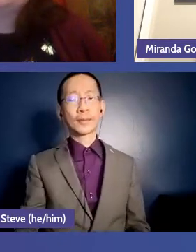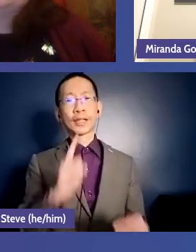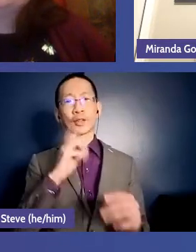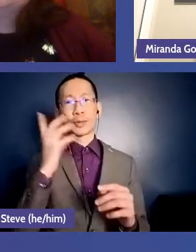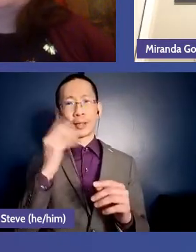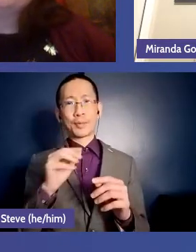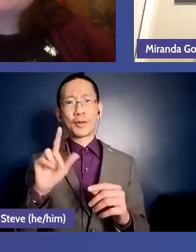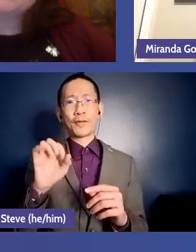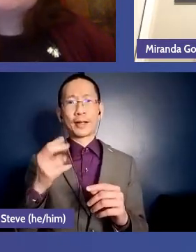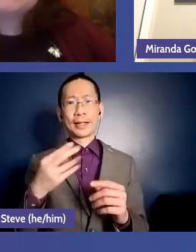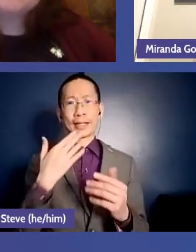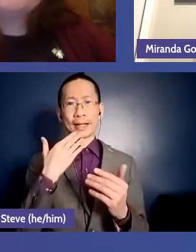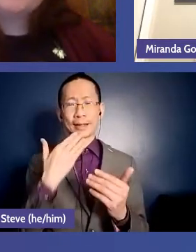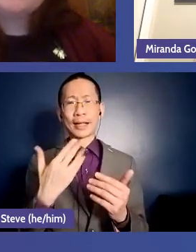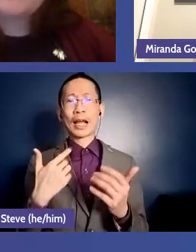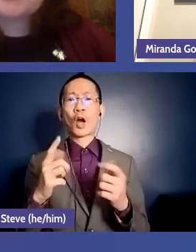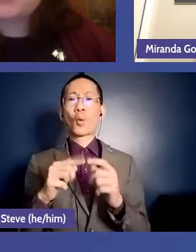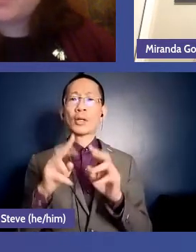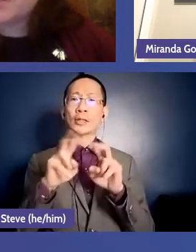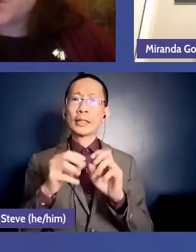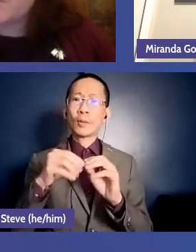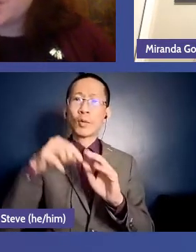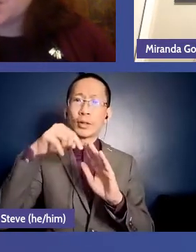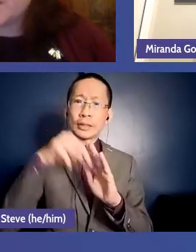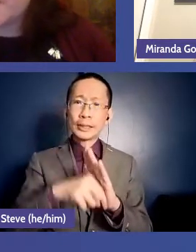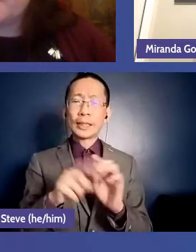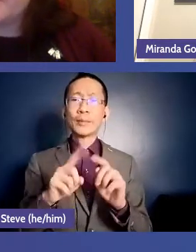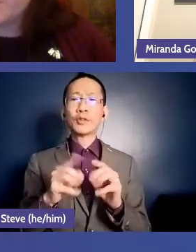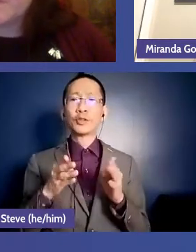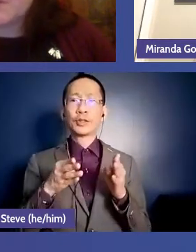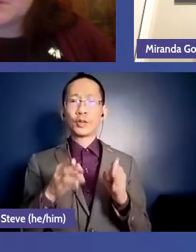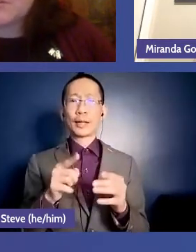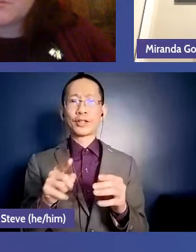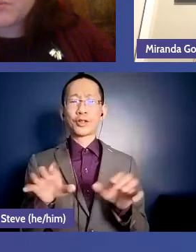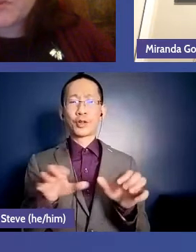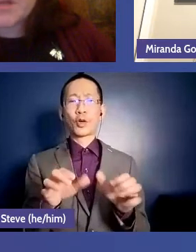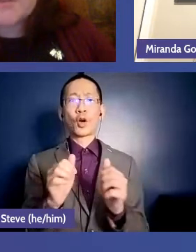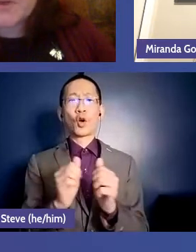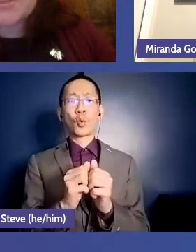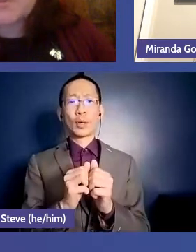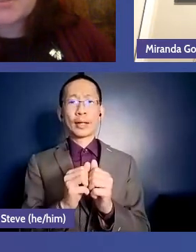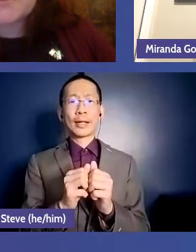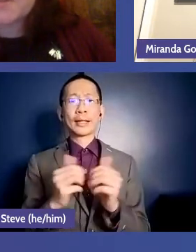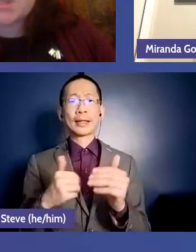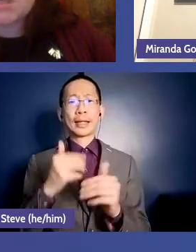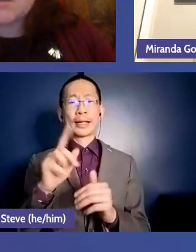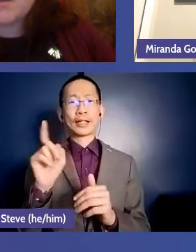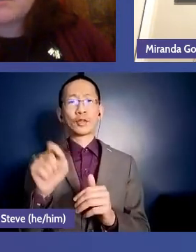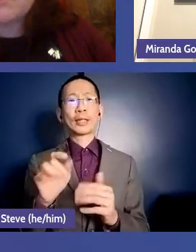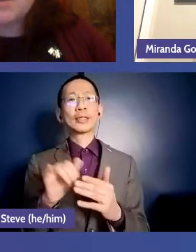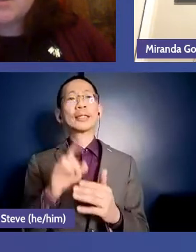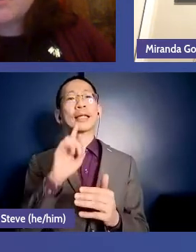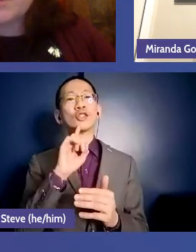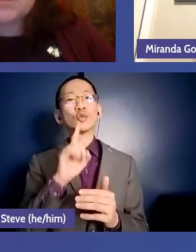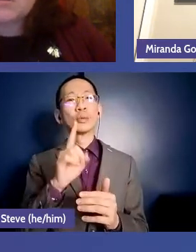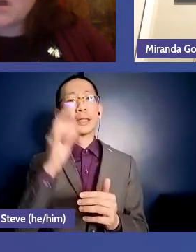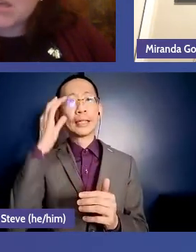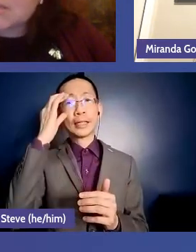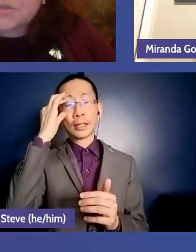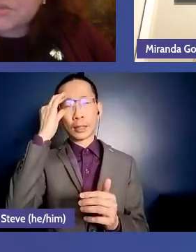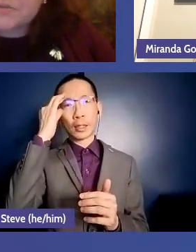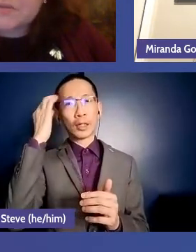want to kind of dig deeper in the direction you're already going with our next question, which is really, you know,